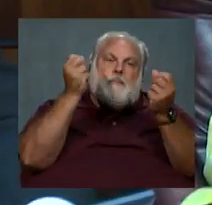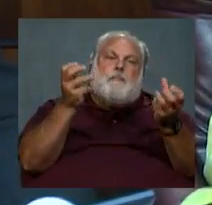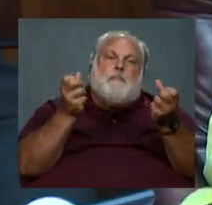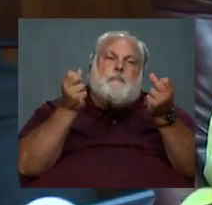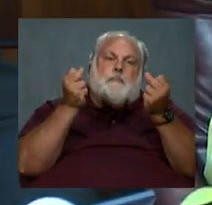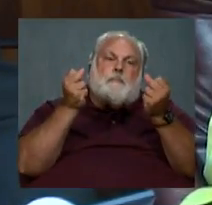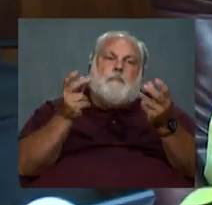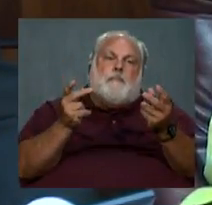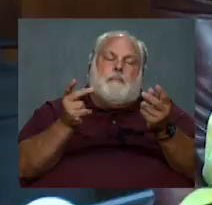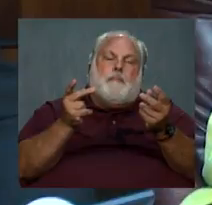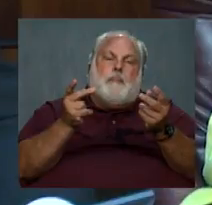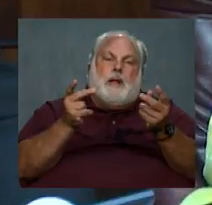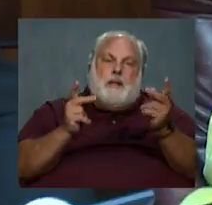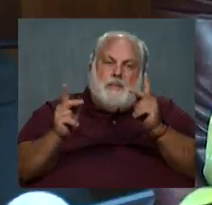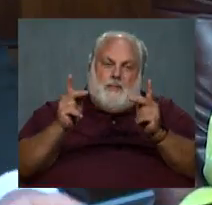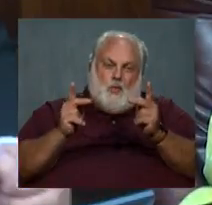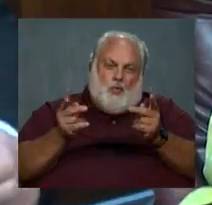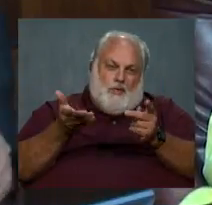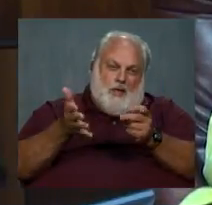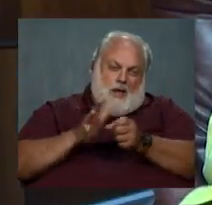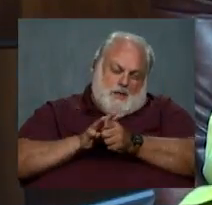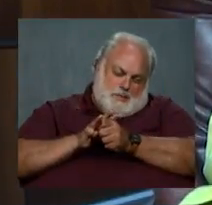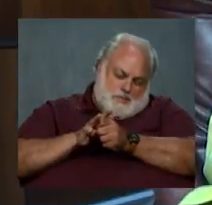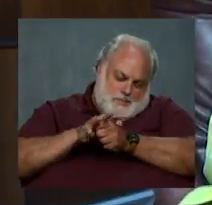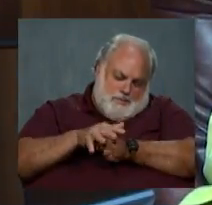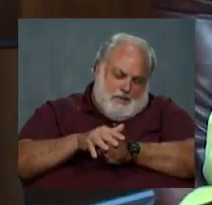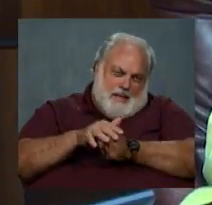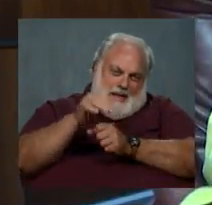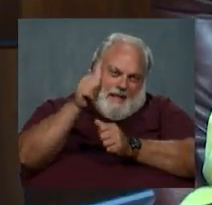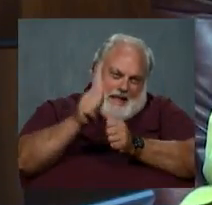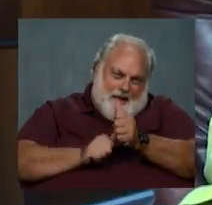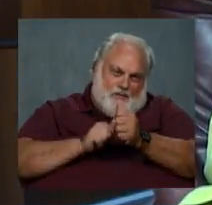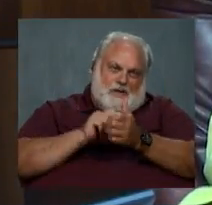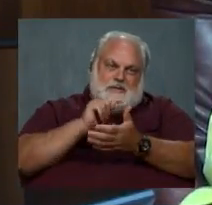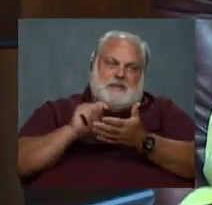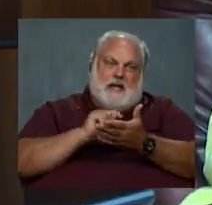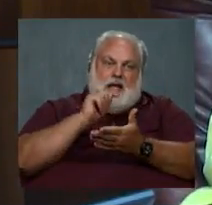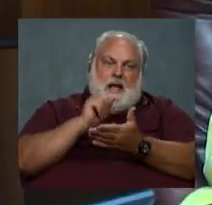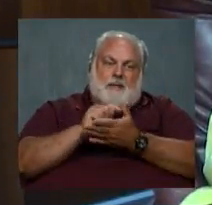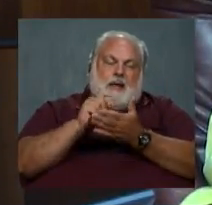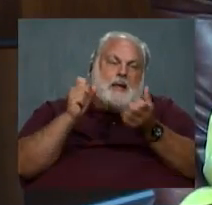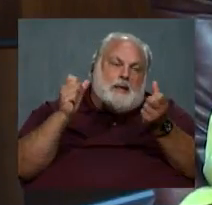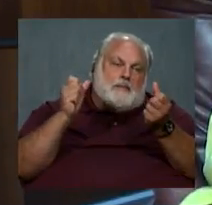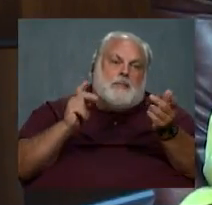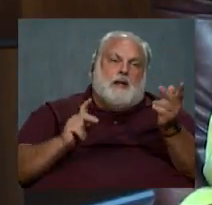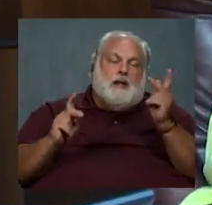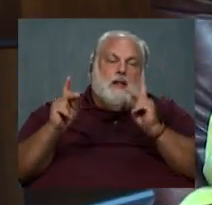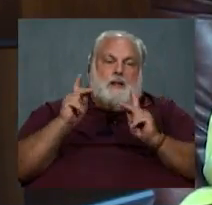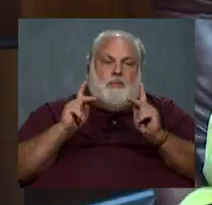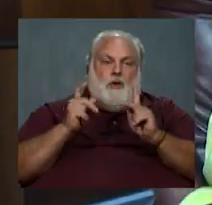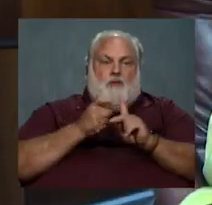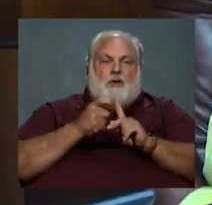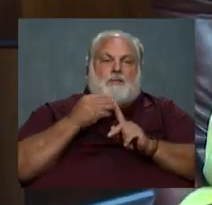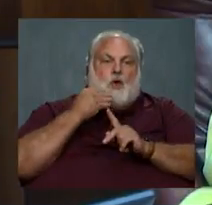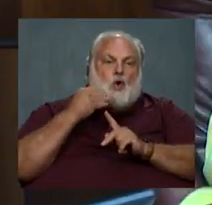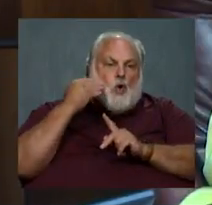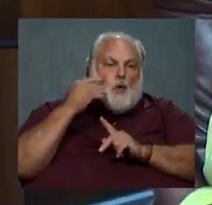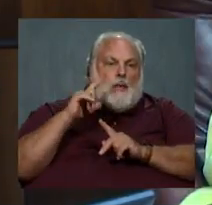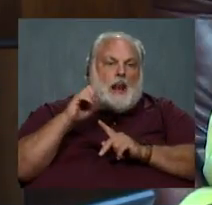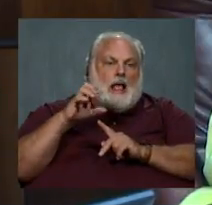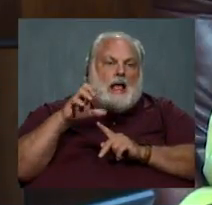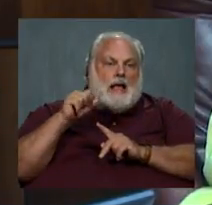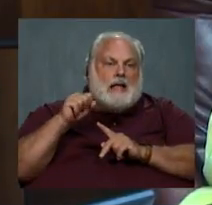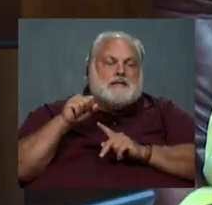of, the room was full at almost every meeting. And there were a number of people from the homeless